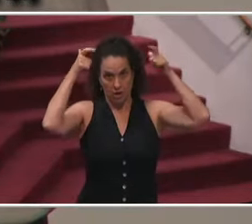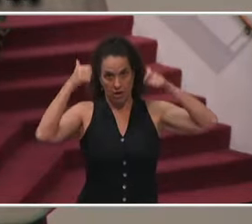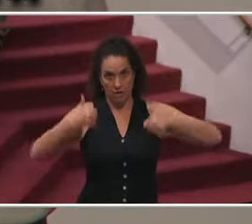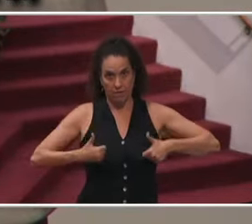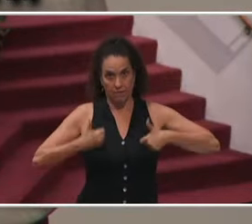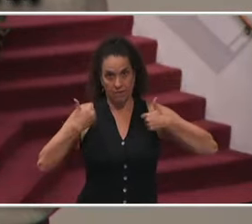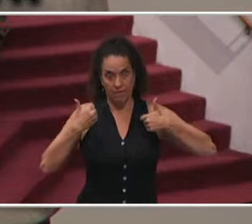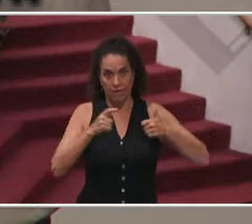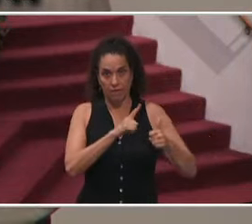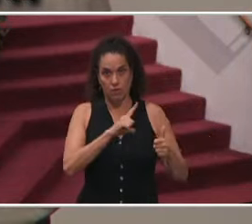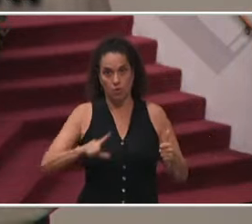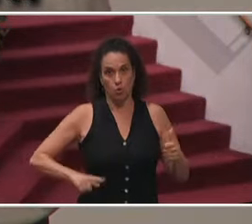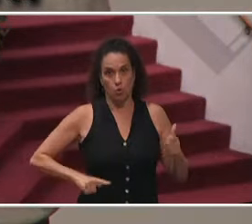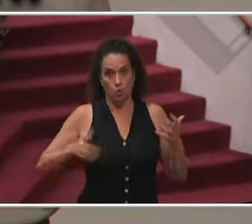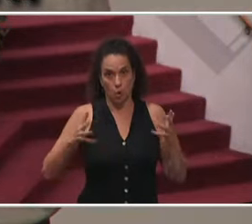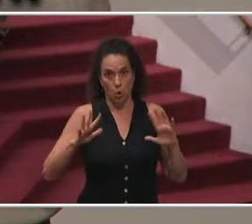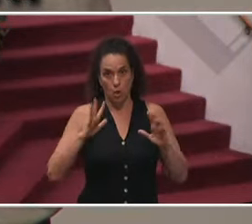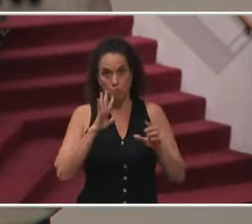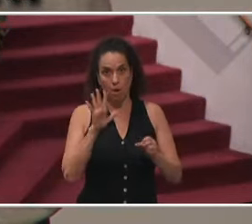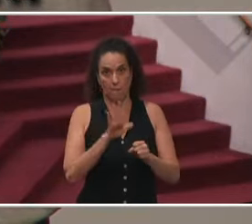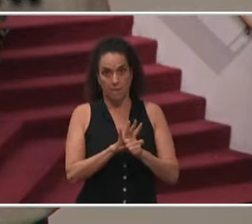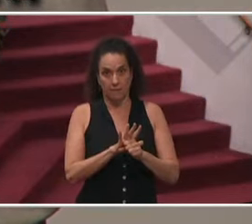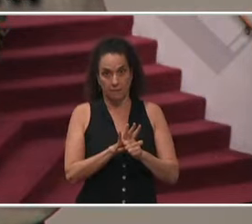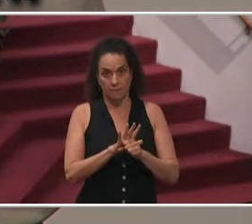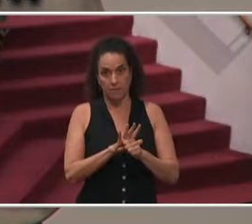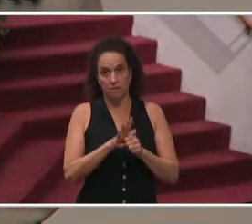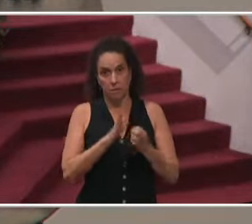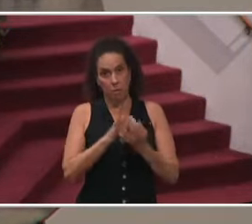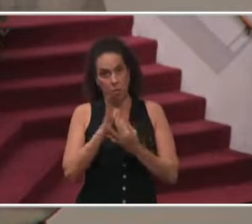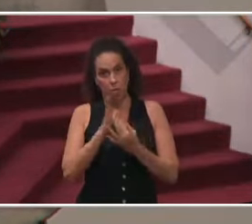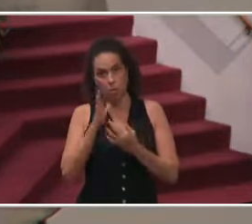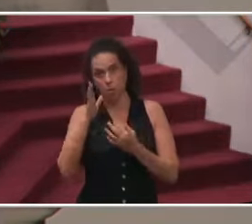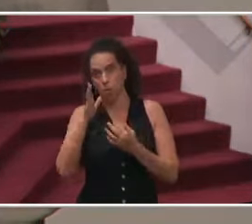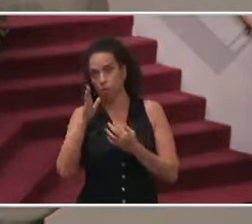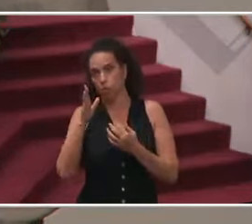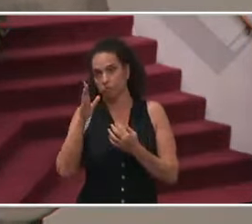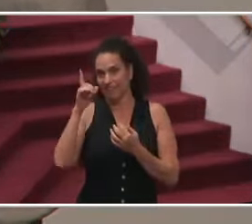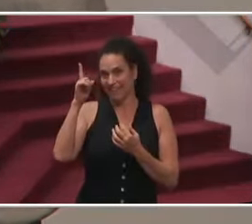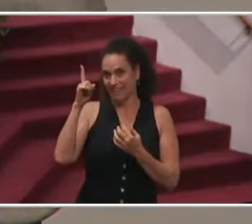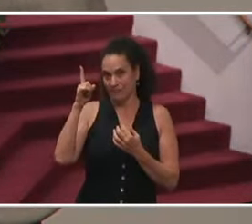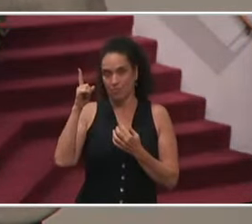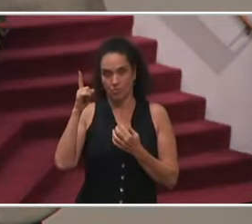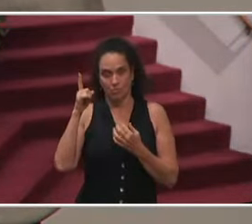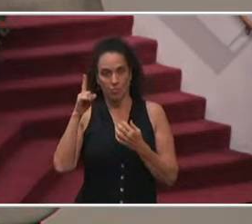the Lord hath promised to them that love him.